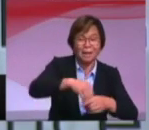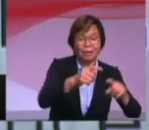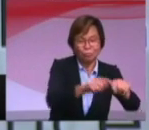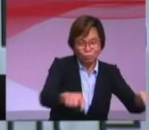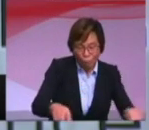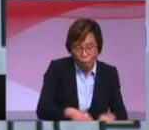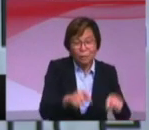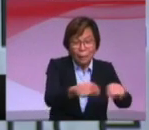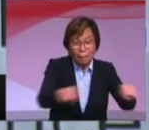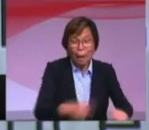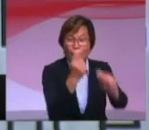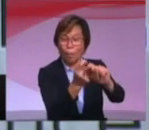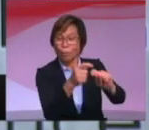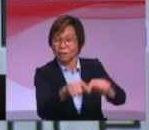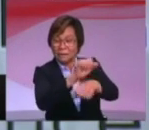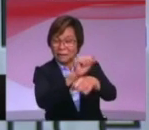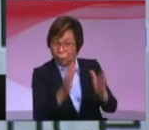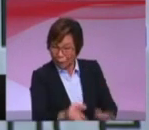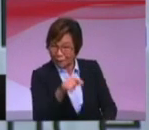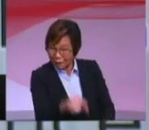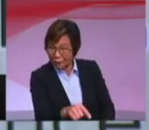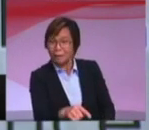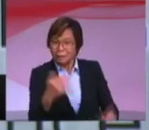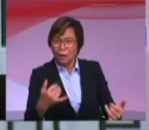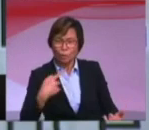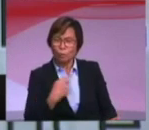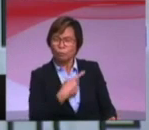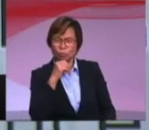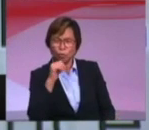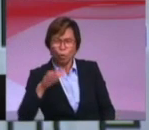site worker. So now we have not seen